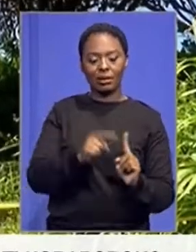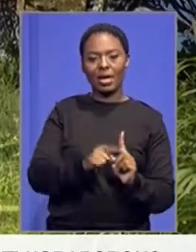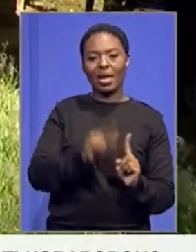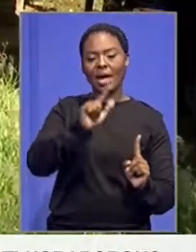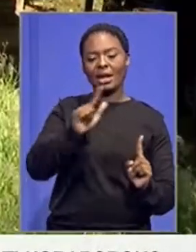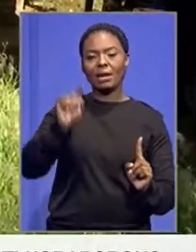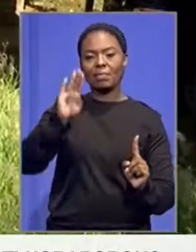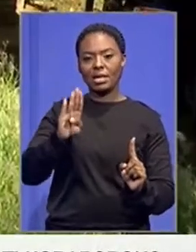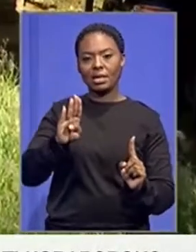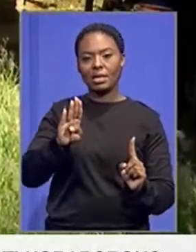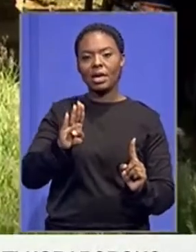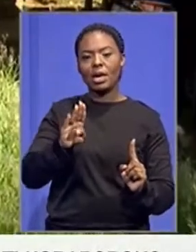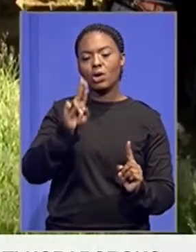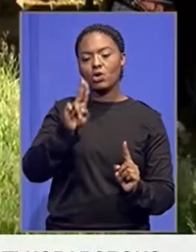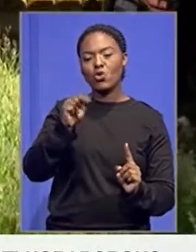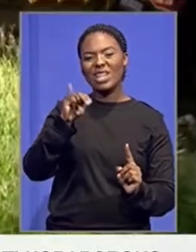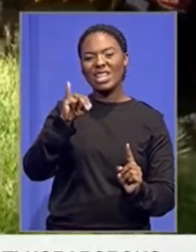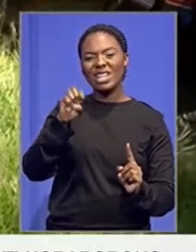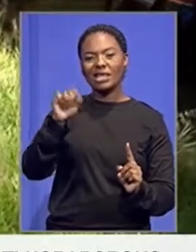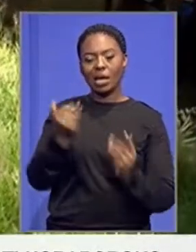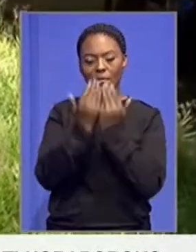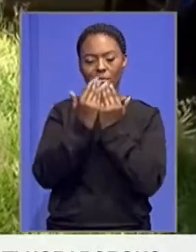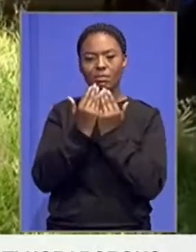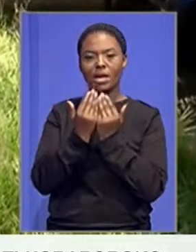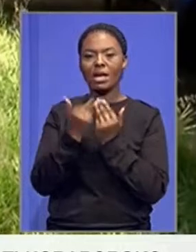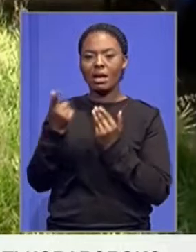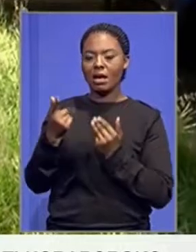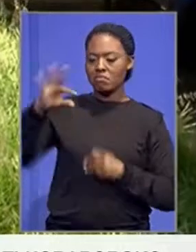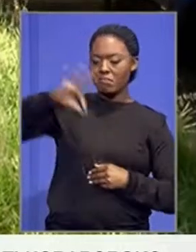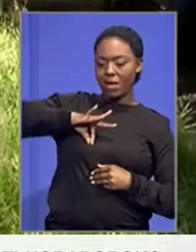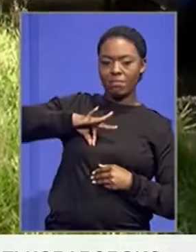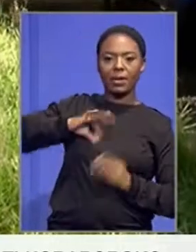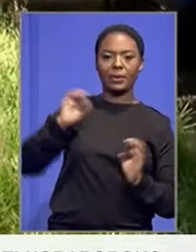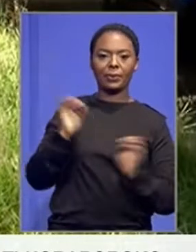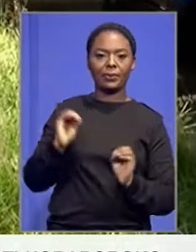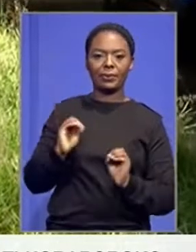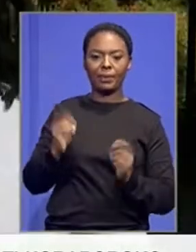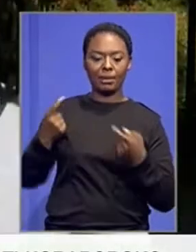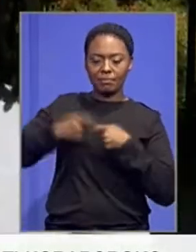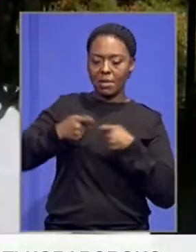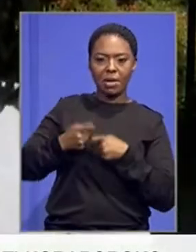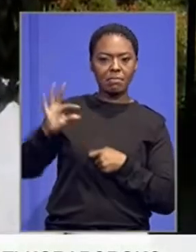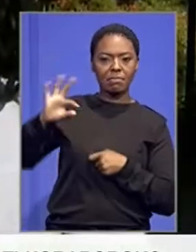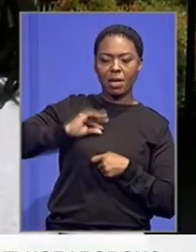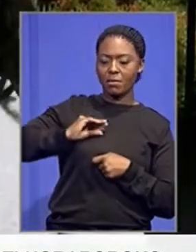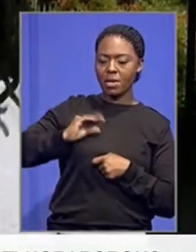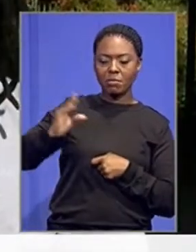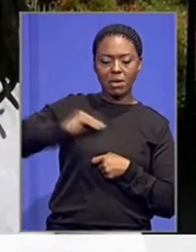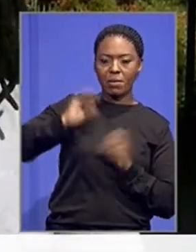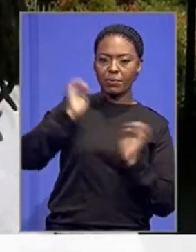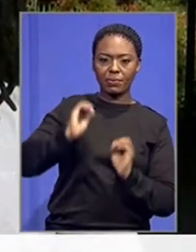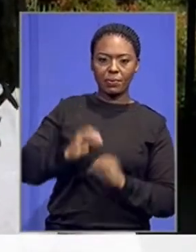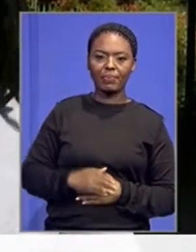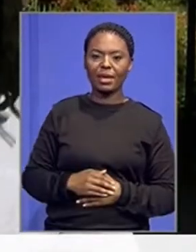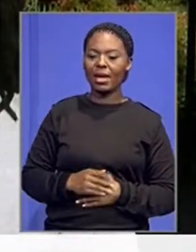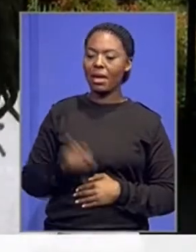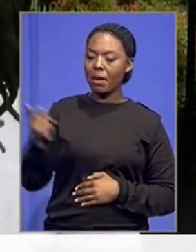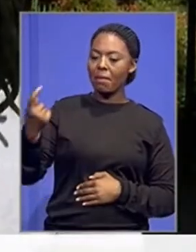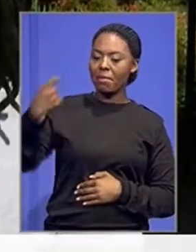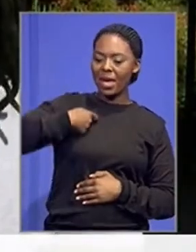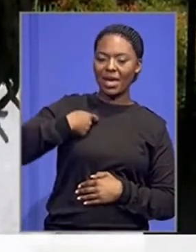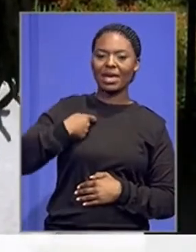Borwa, mme a re o diegile go amogela madi a gagwe. The NSFAS have paid my registration